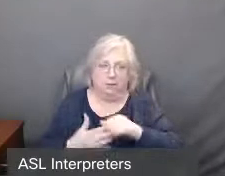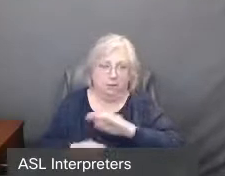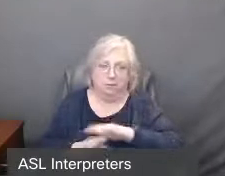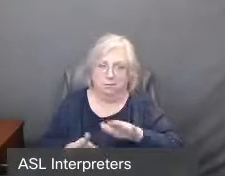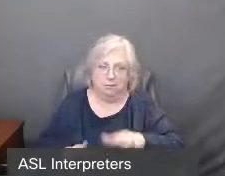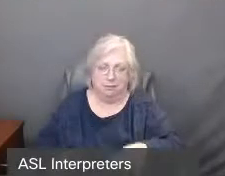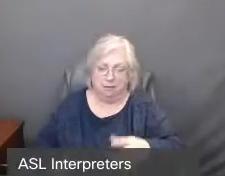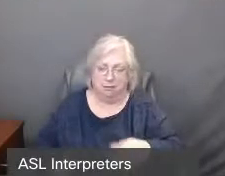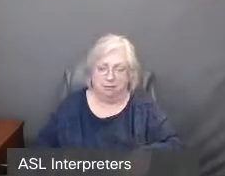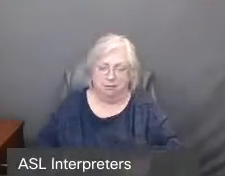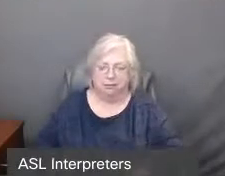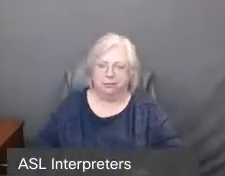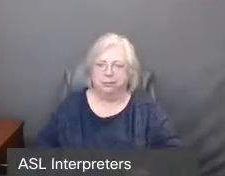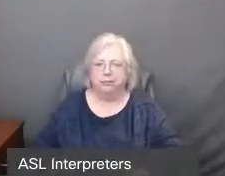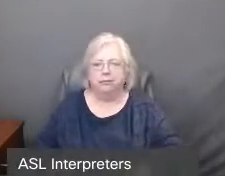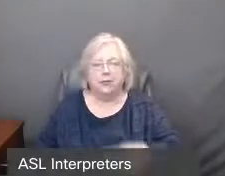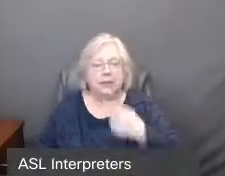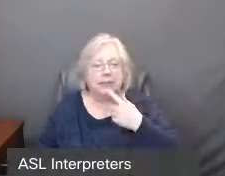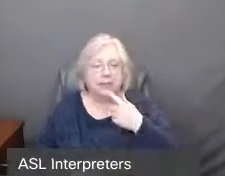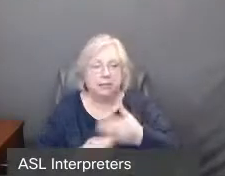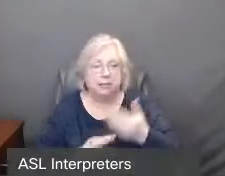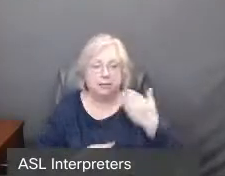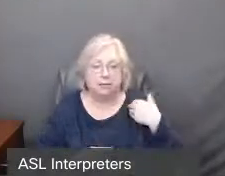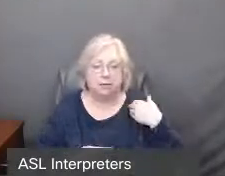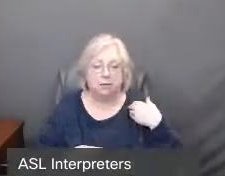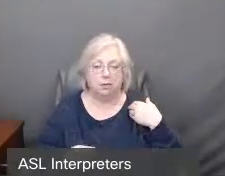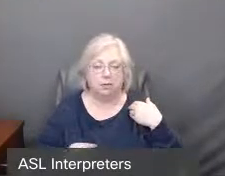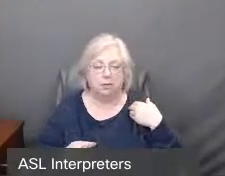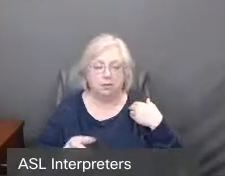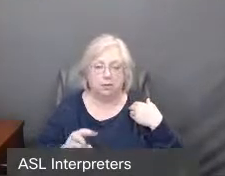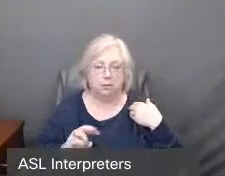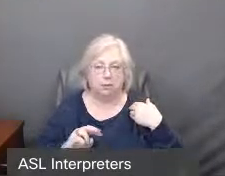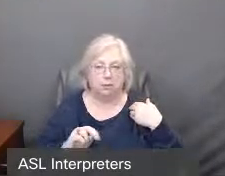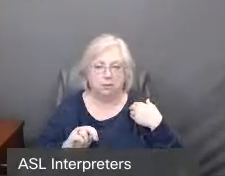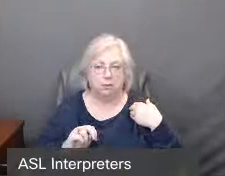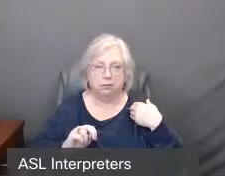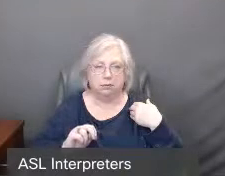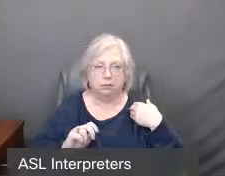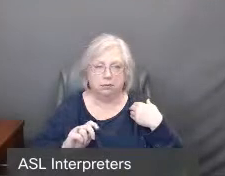Well, as I stated previously, I